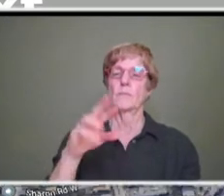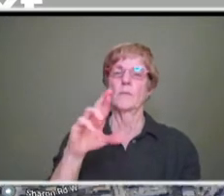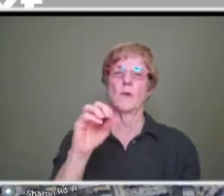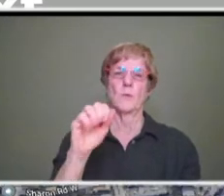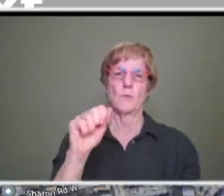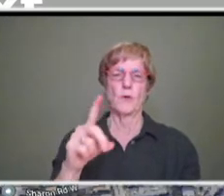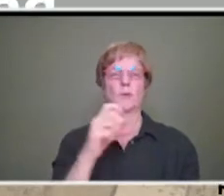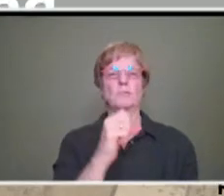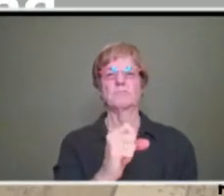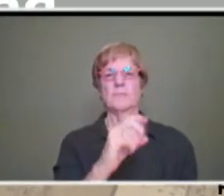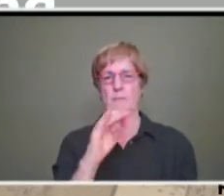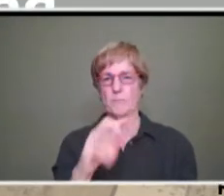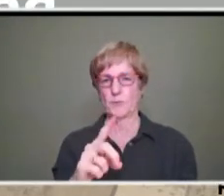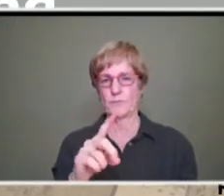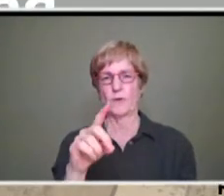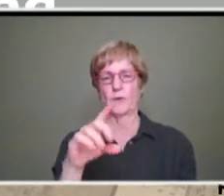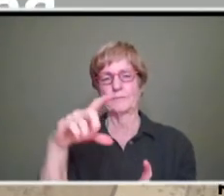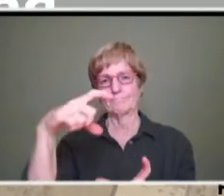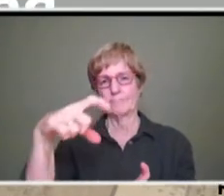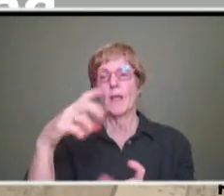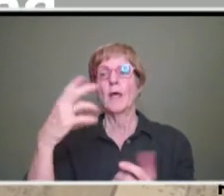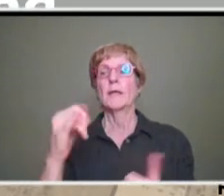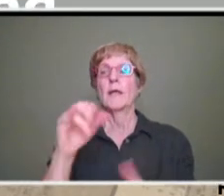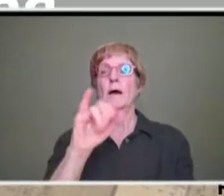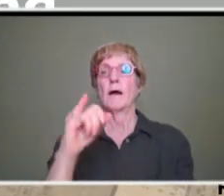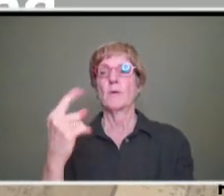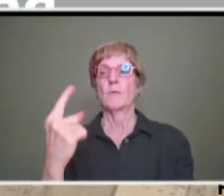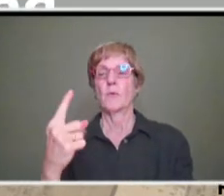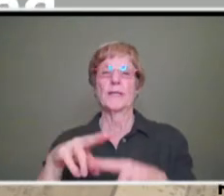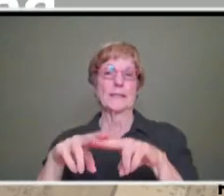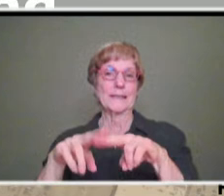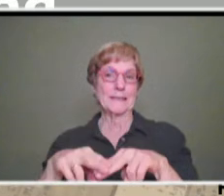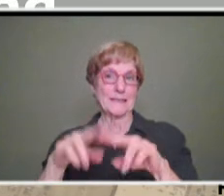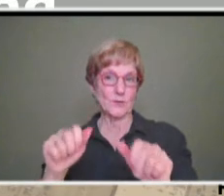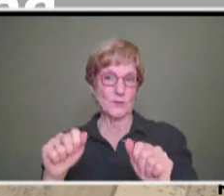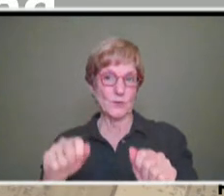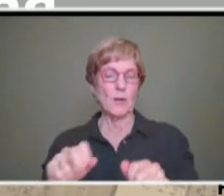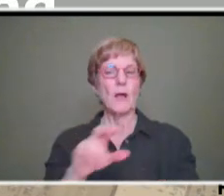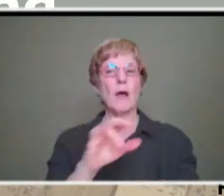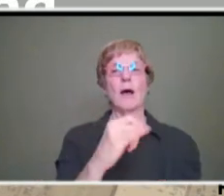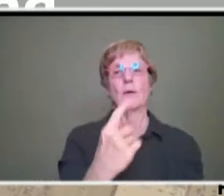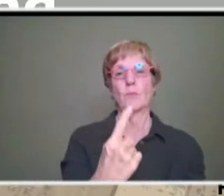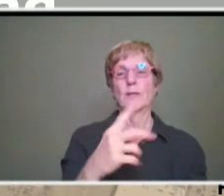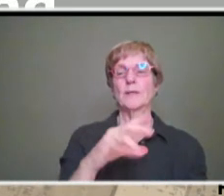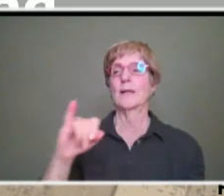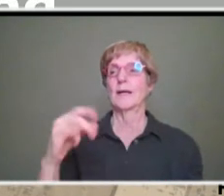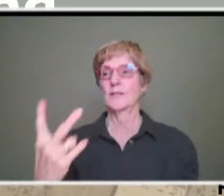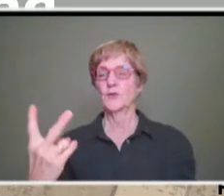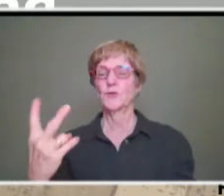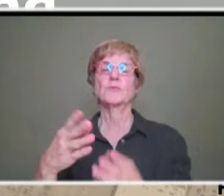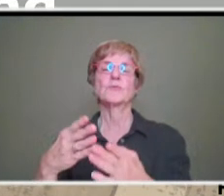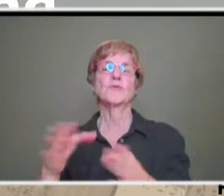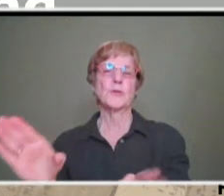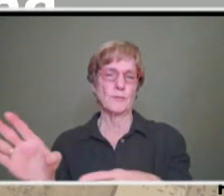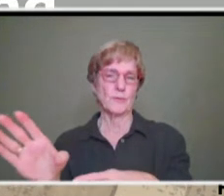Boulevard it is currently zoned by one conditional and I won as well as I2 General industrial so all industrial zoning